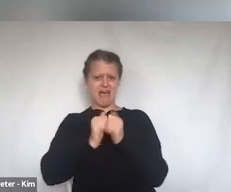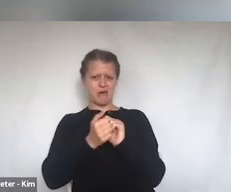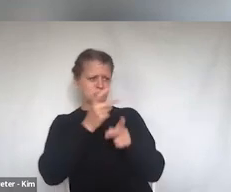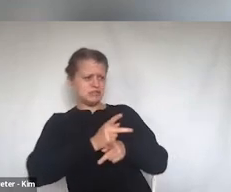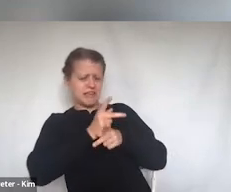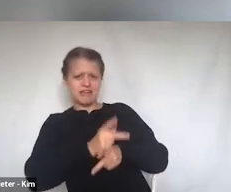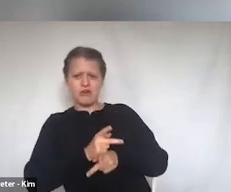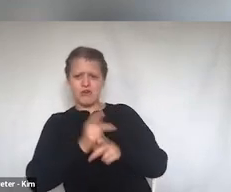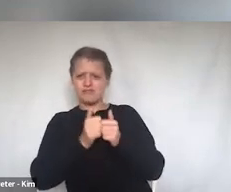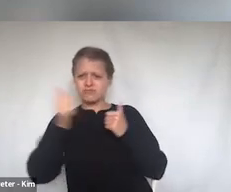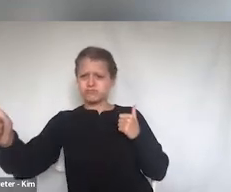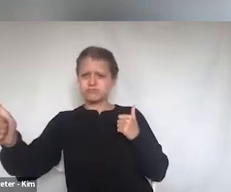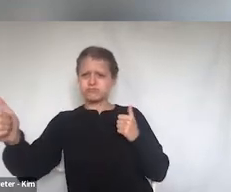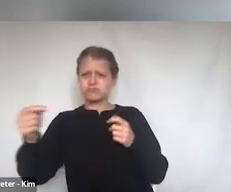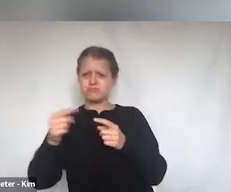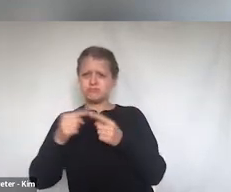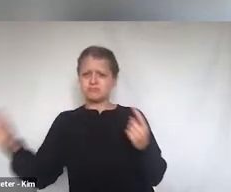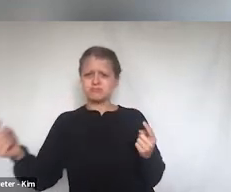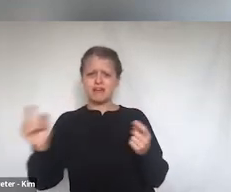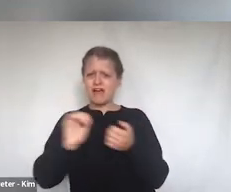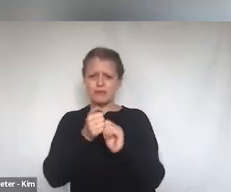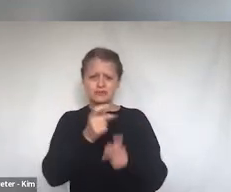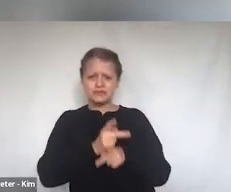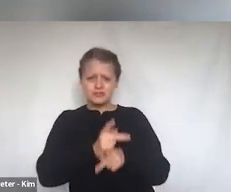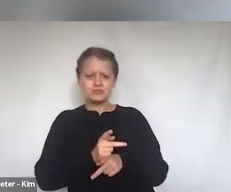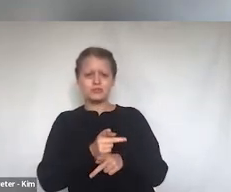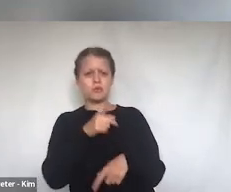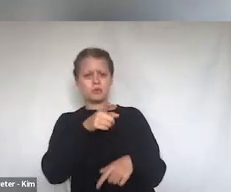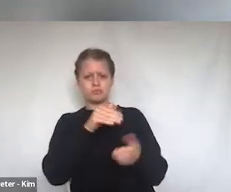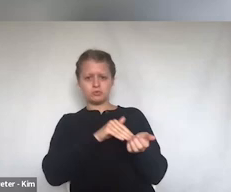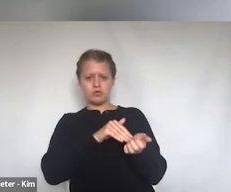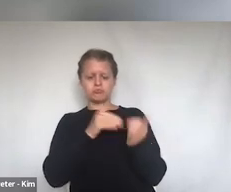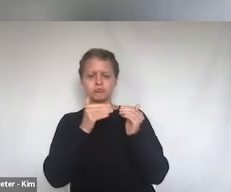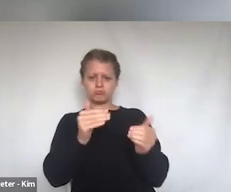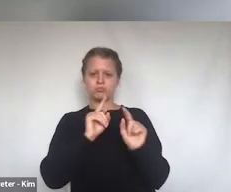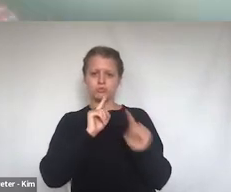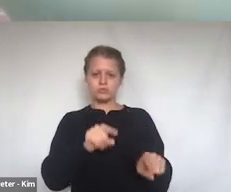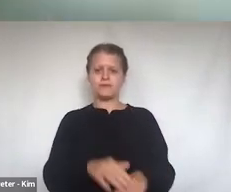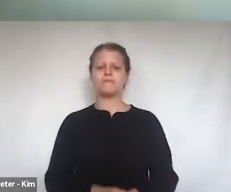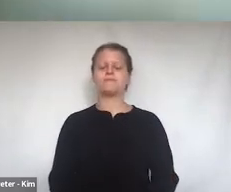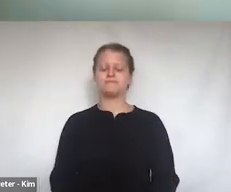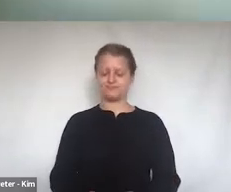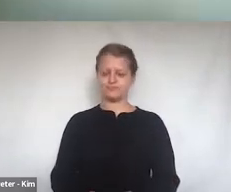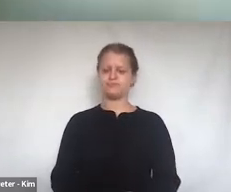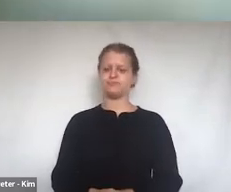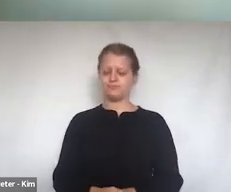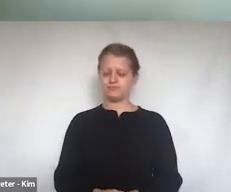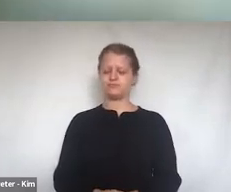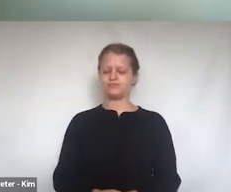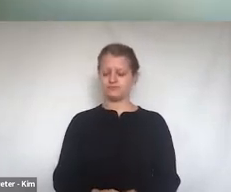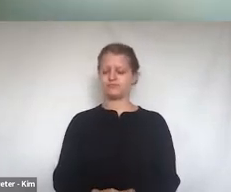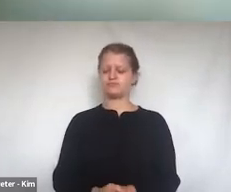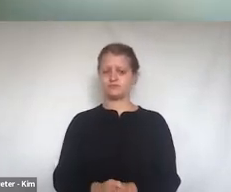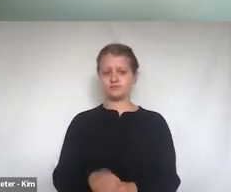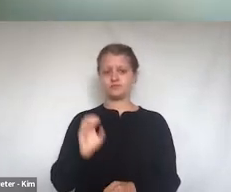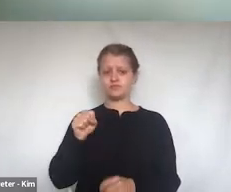And I'll maybe ask you, Dr. Schwandt, to respond to that one first. Yeah, so some really important